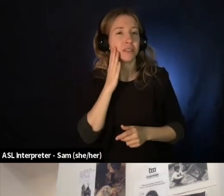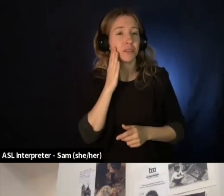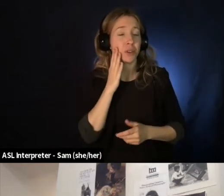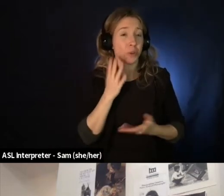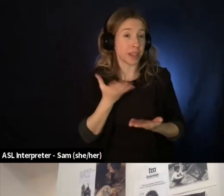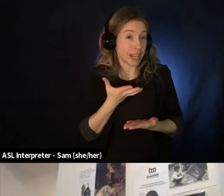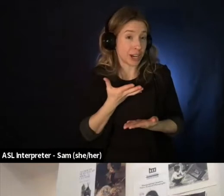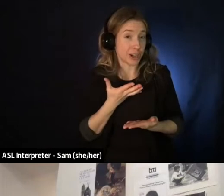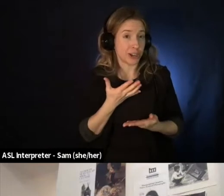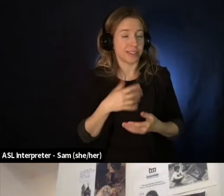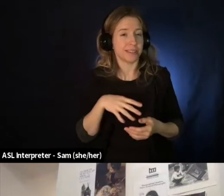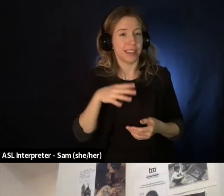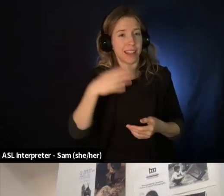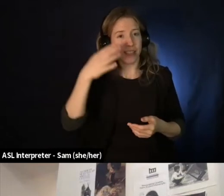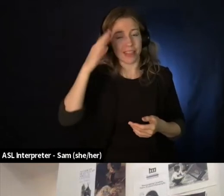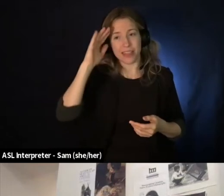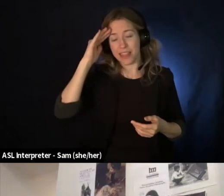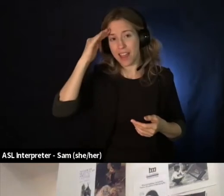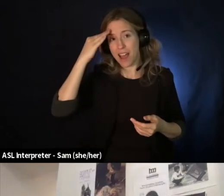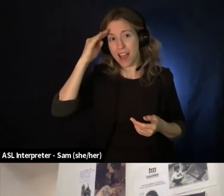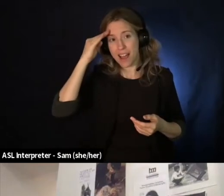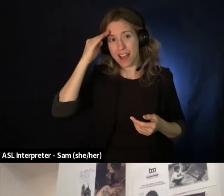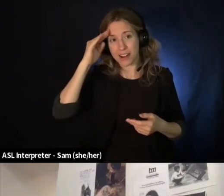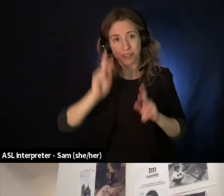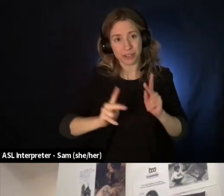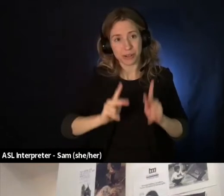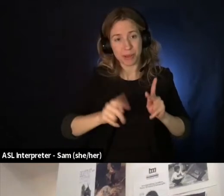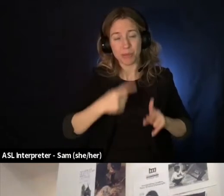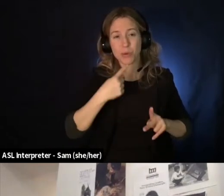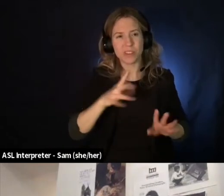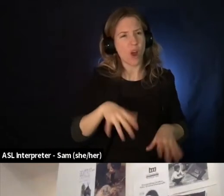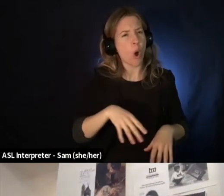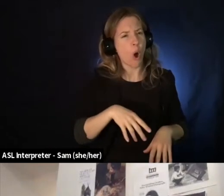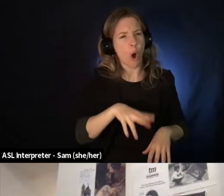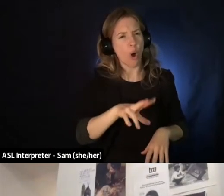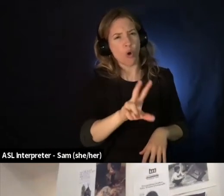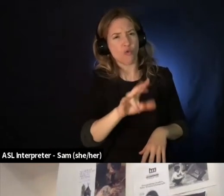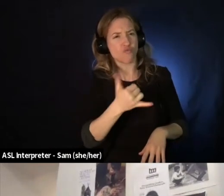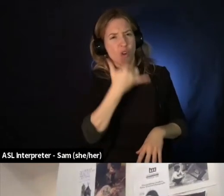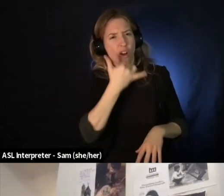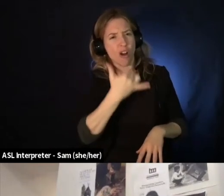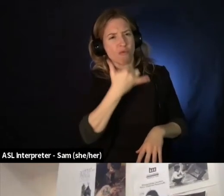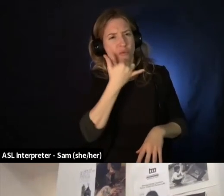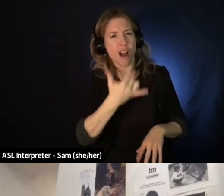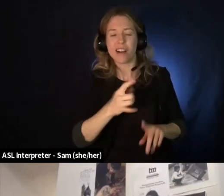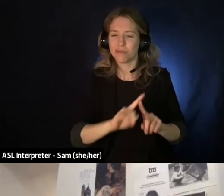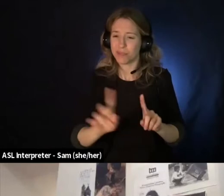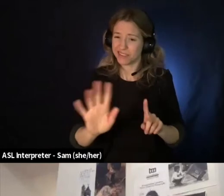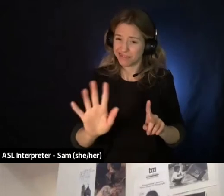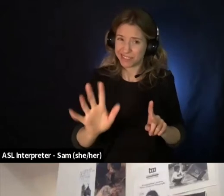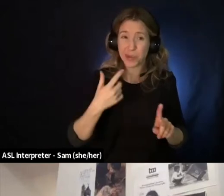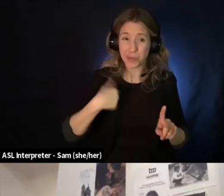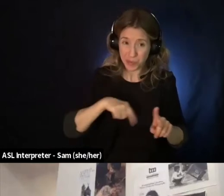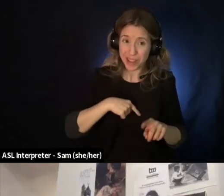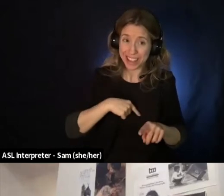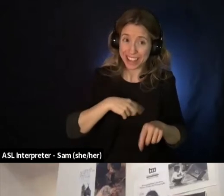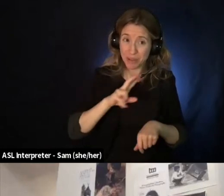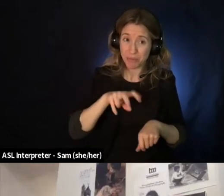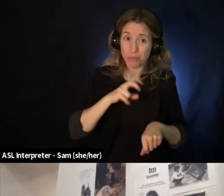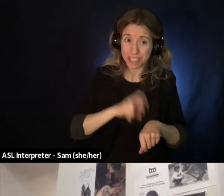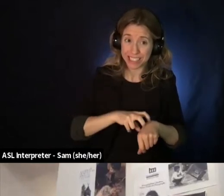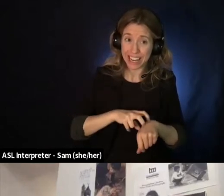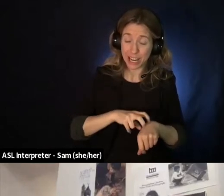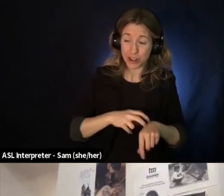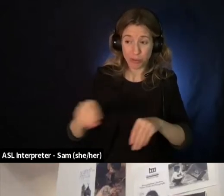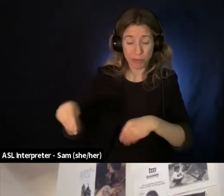say that what I'm saying is untrue, but we provided the potato, sweet